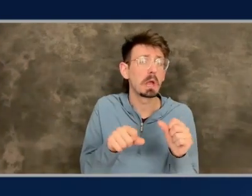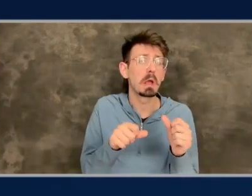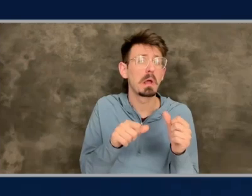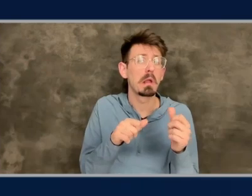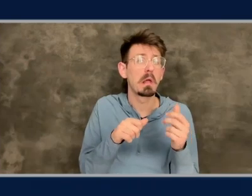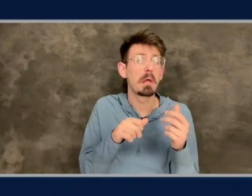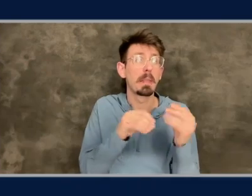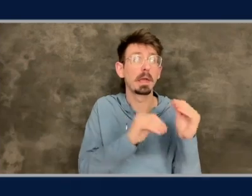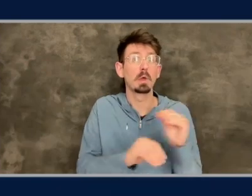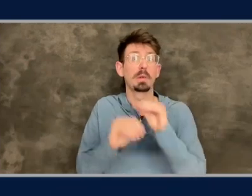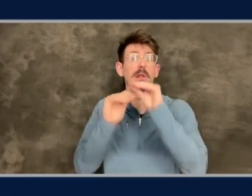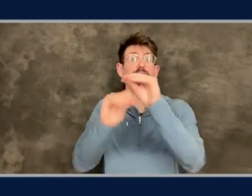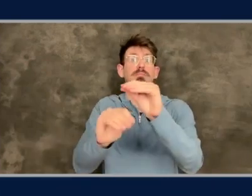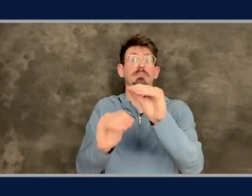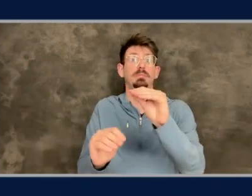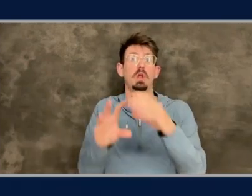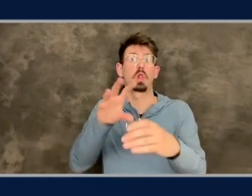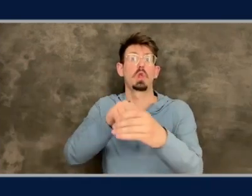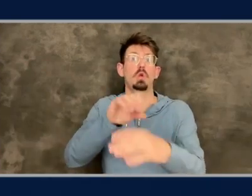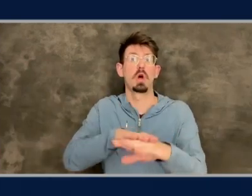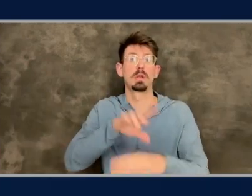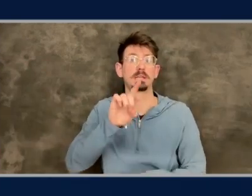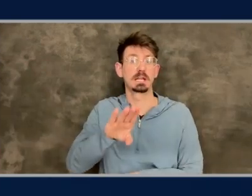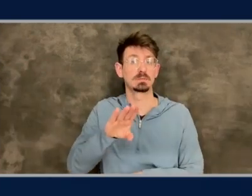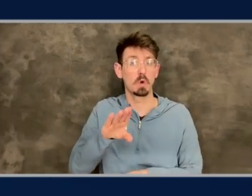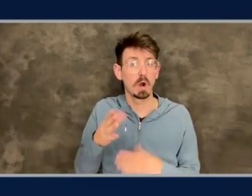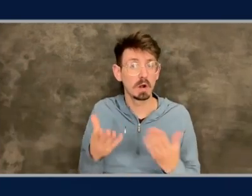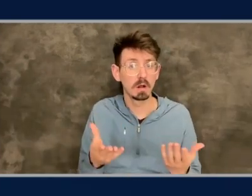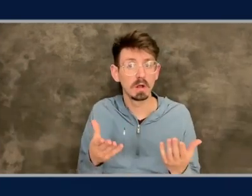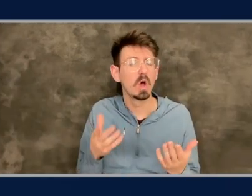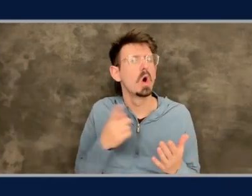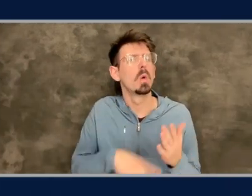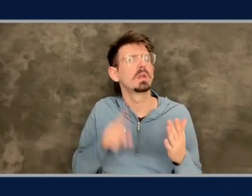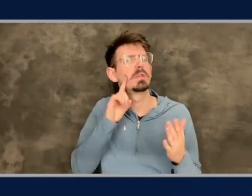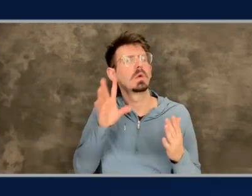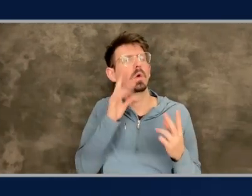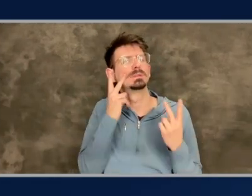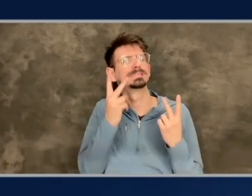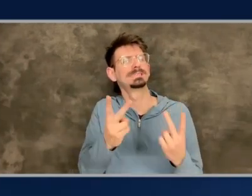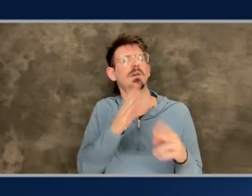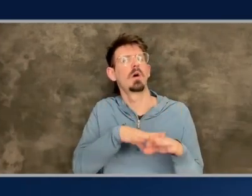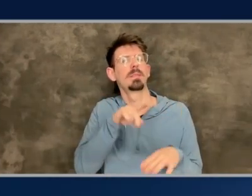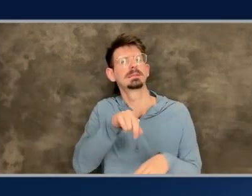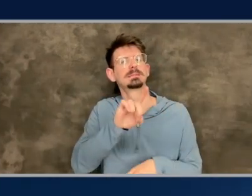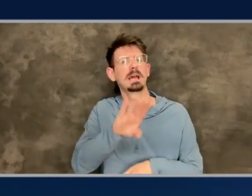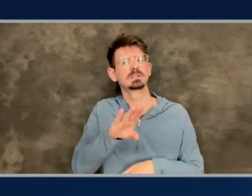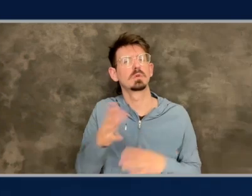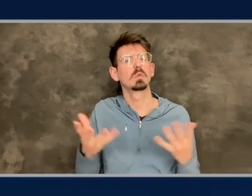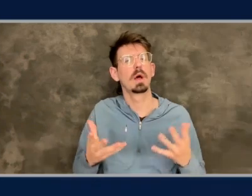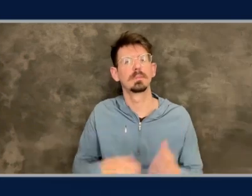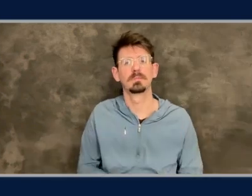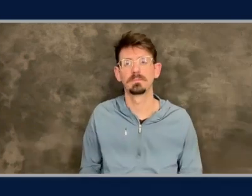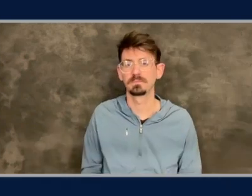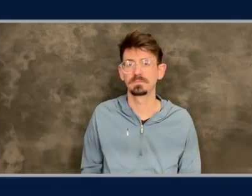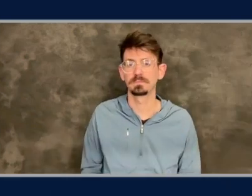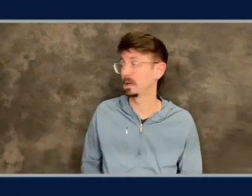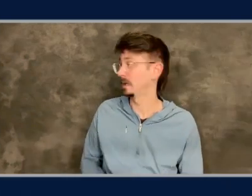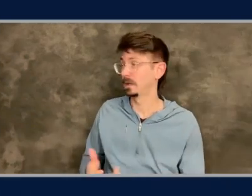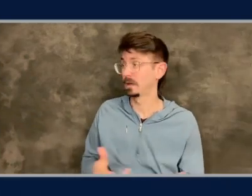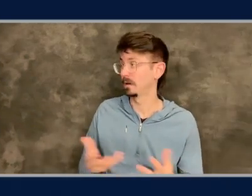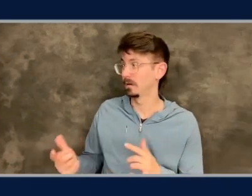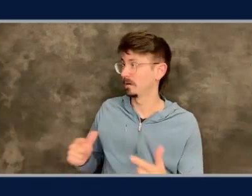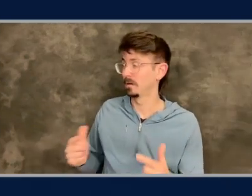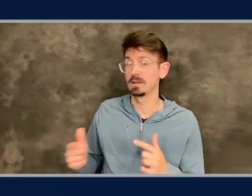that would help clear things up for you? What are we going to be able to see on this dashboard? Yeah. No, I was going to say, I think we should